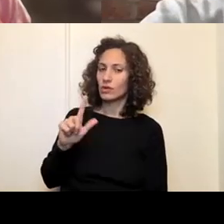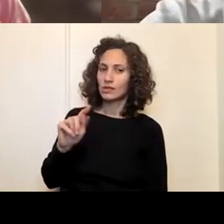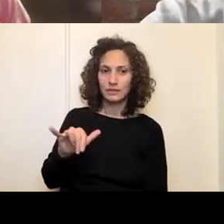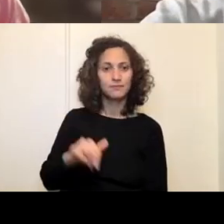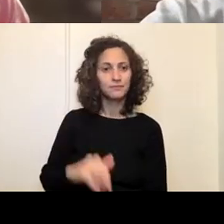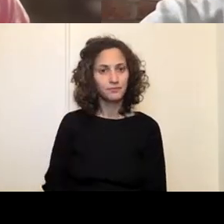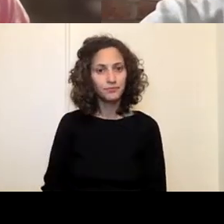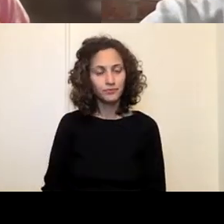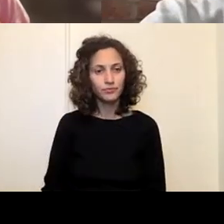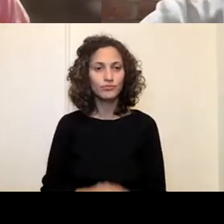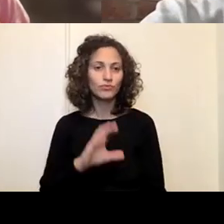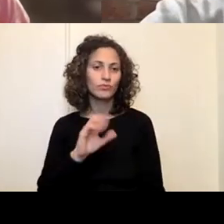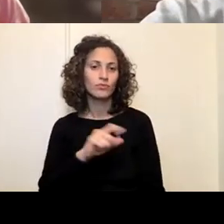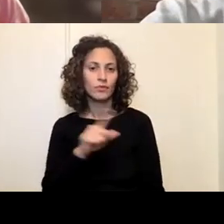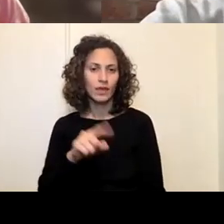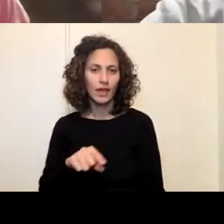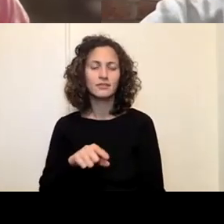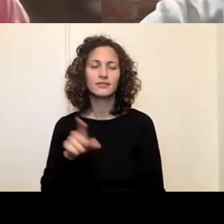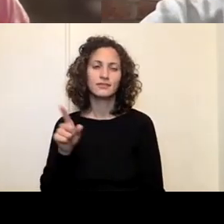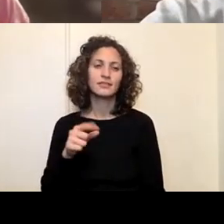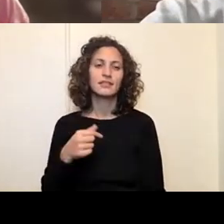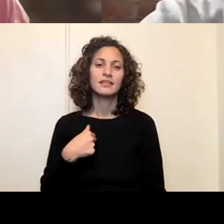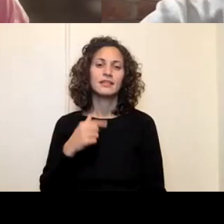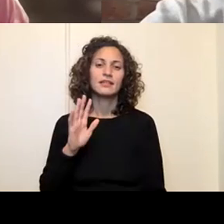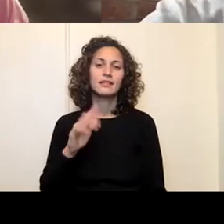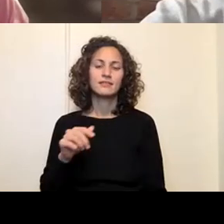This is Caz. Building on what Spencer said,